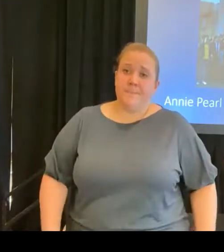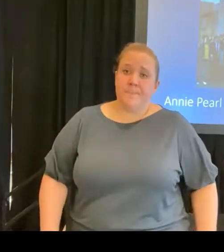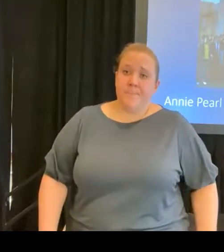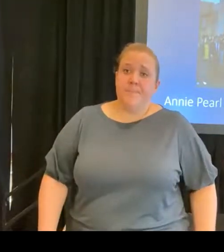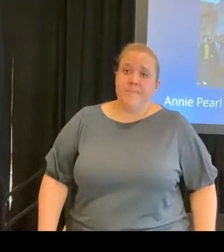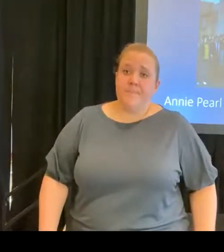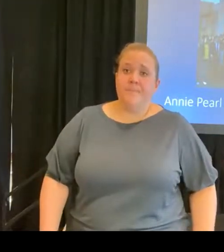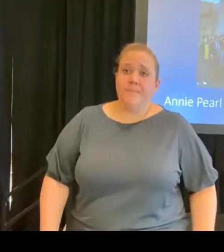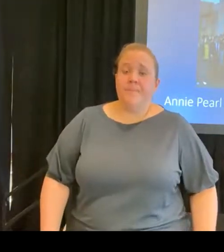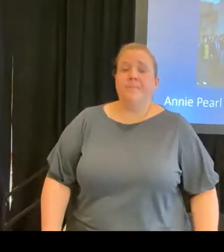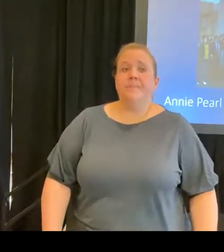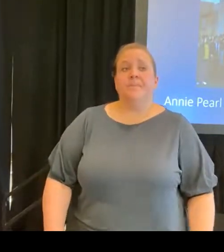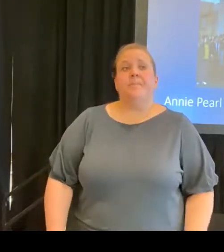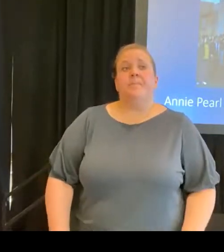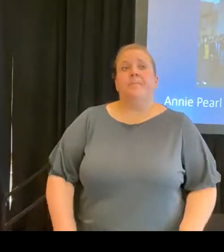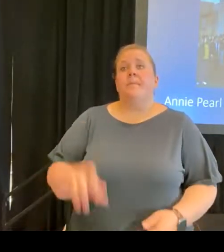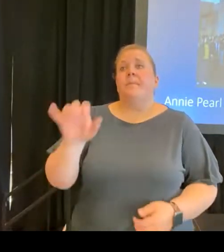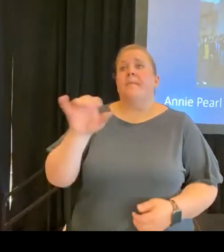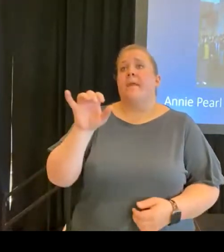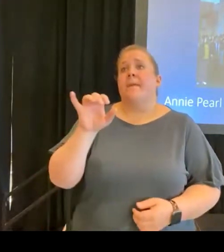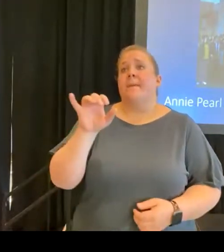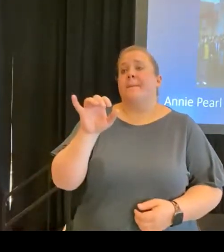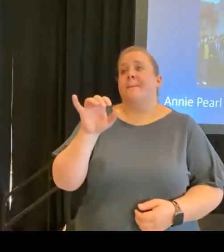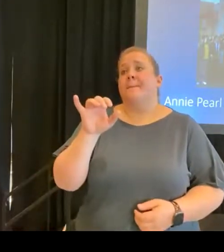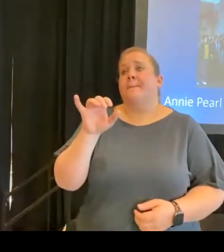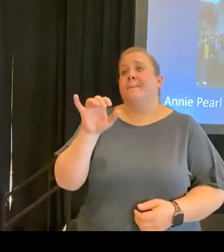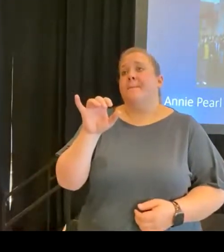You see, the things like